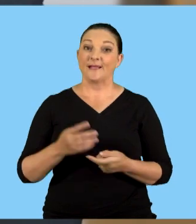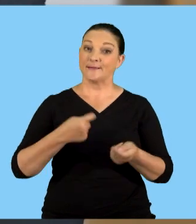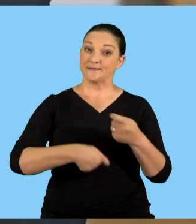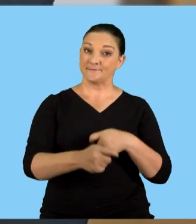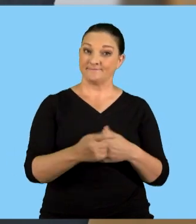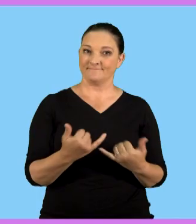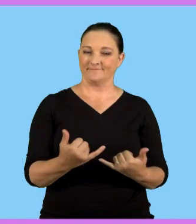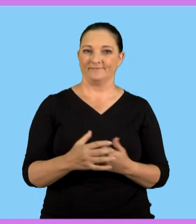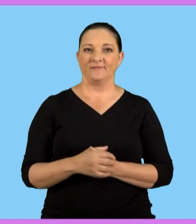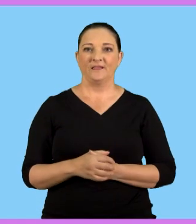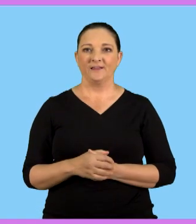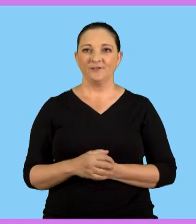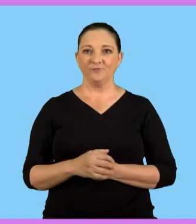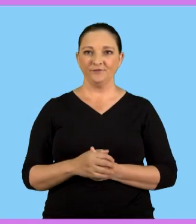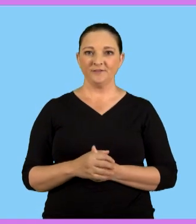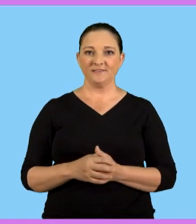Expenses now.